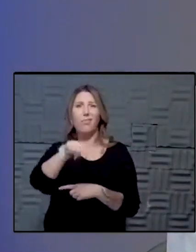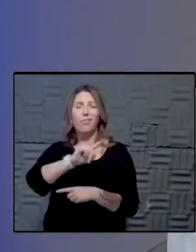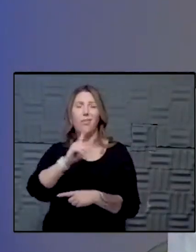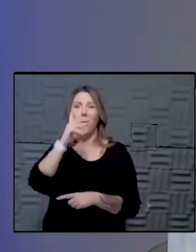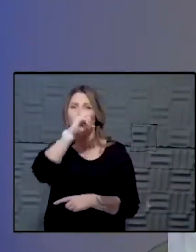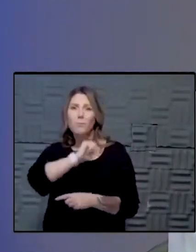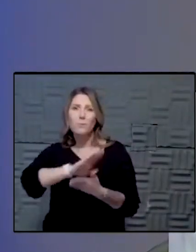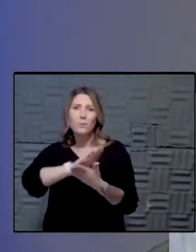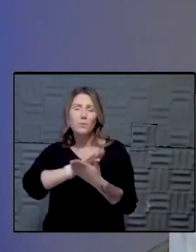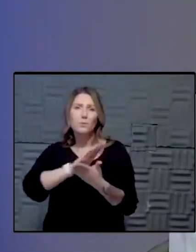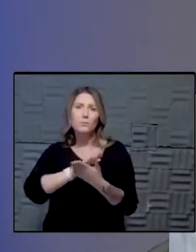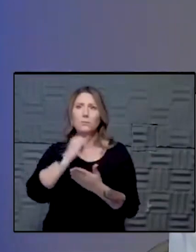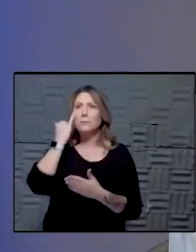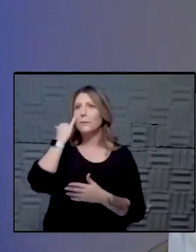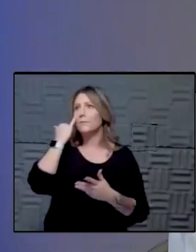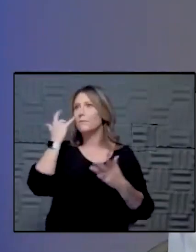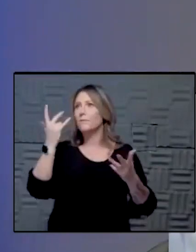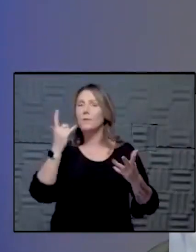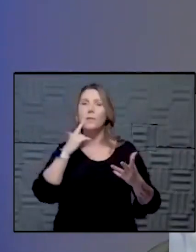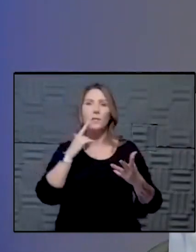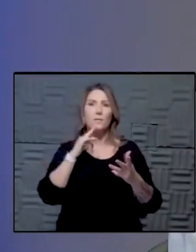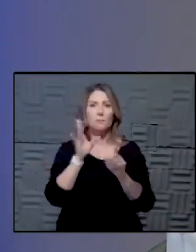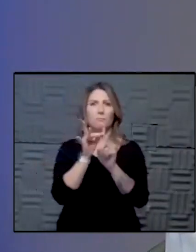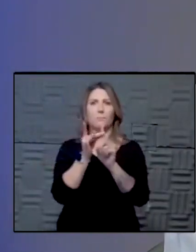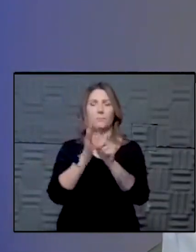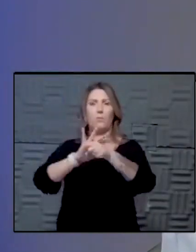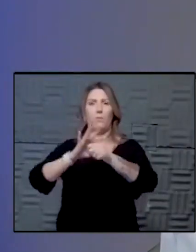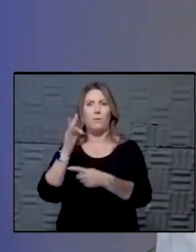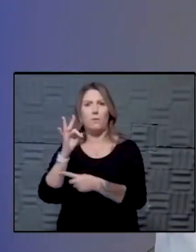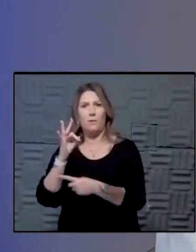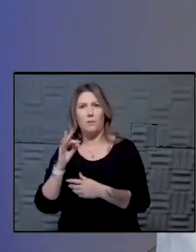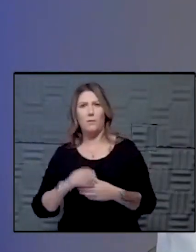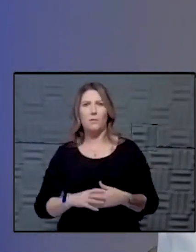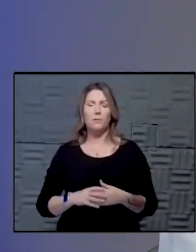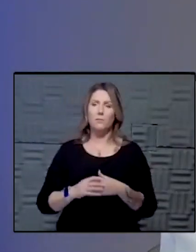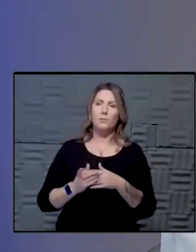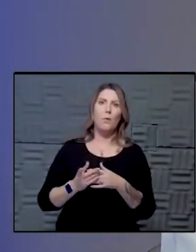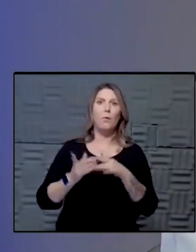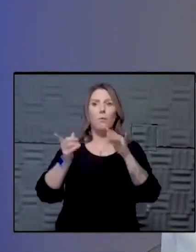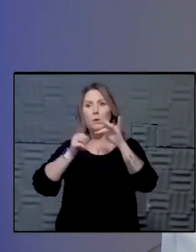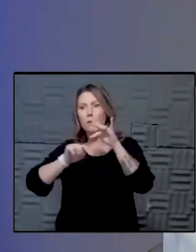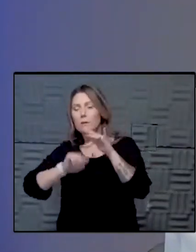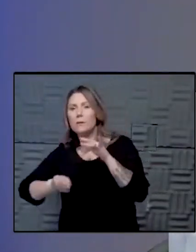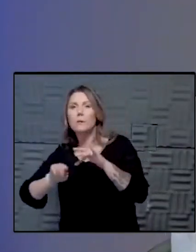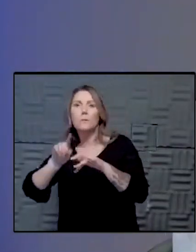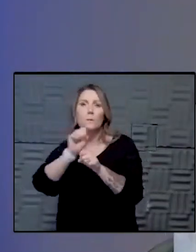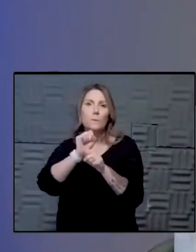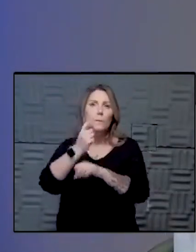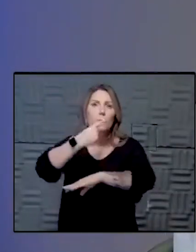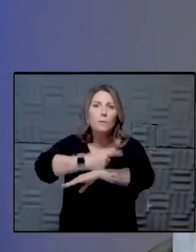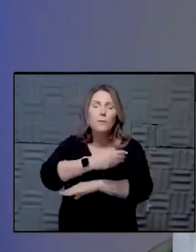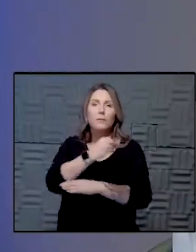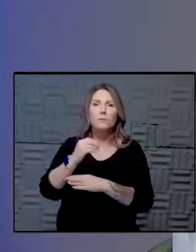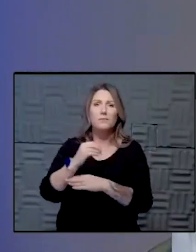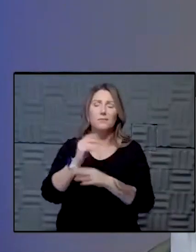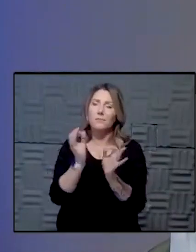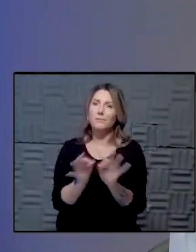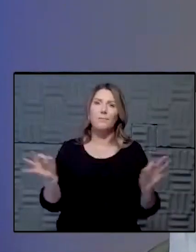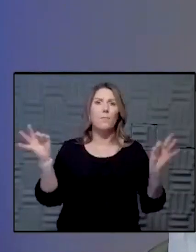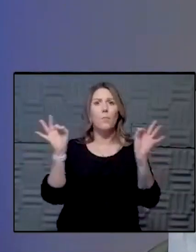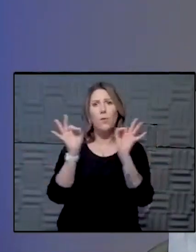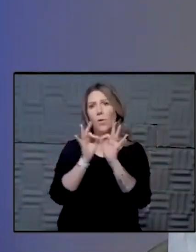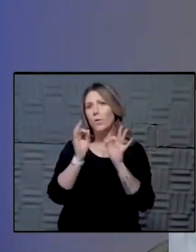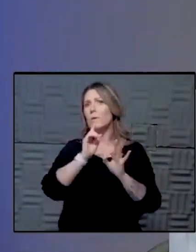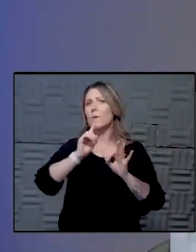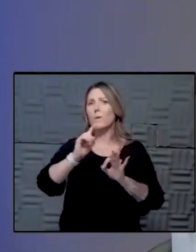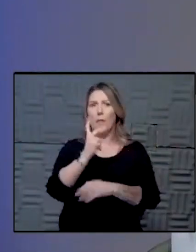do contract COVID-19. So you're talking about missed days work and all of that stuff. So again, it's important to really